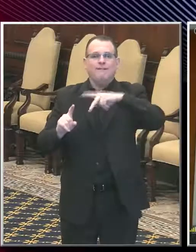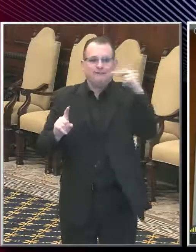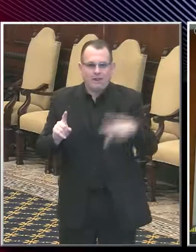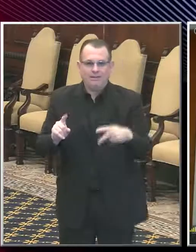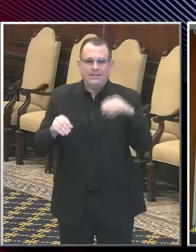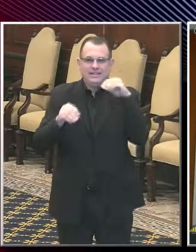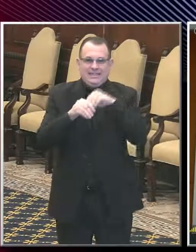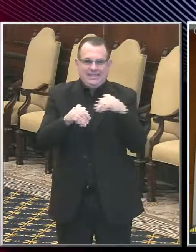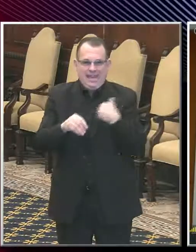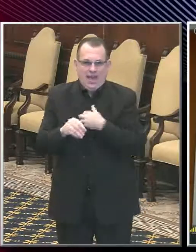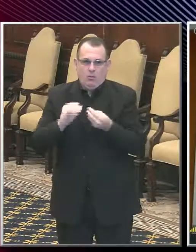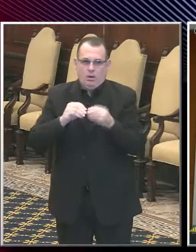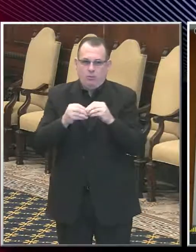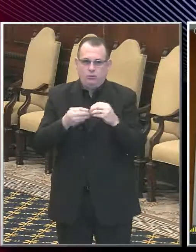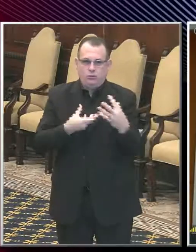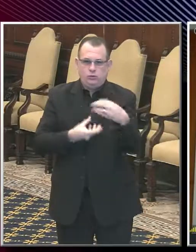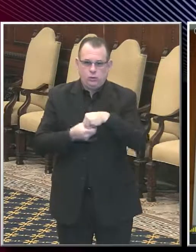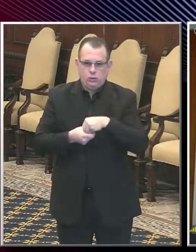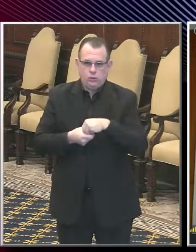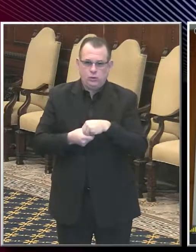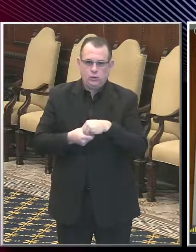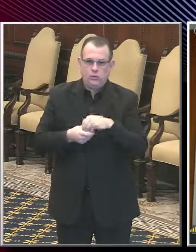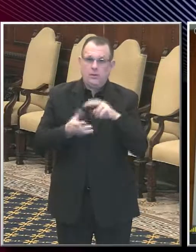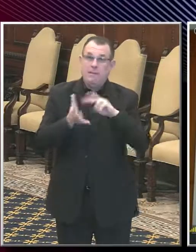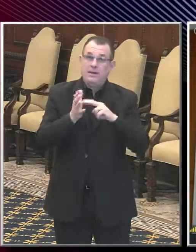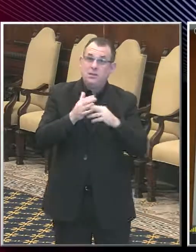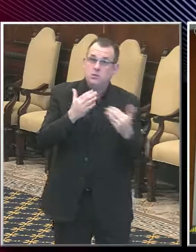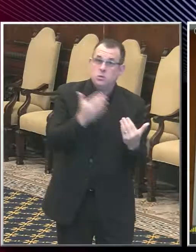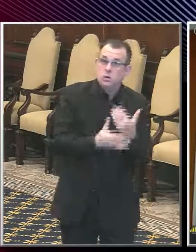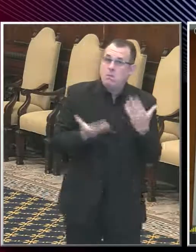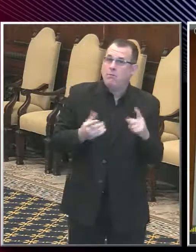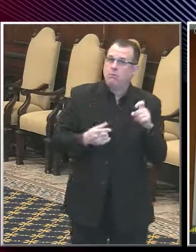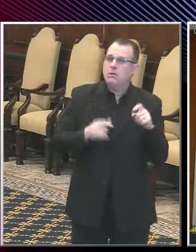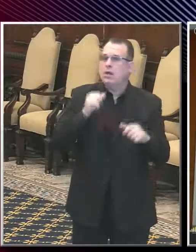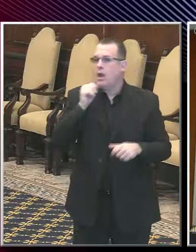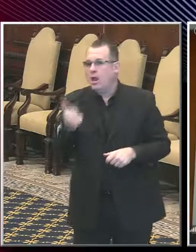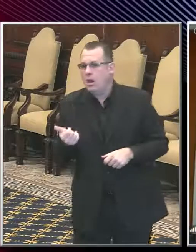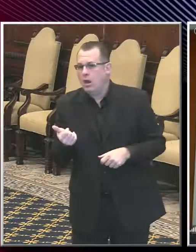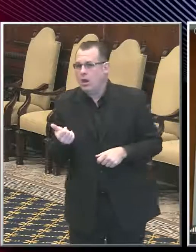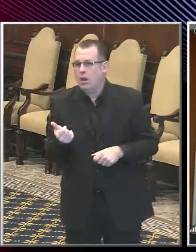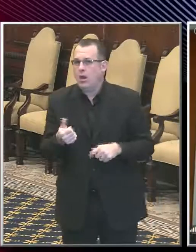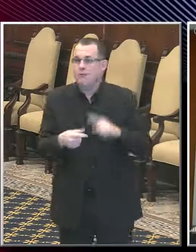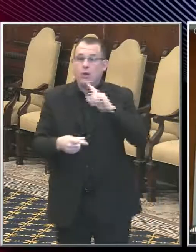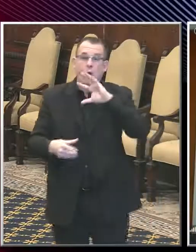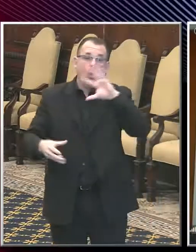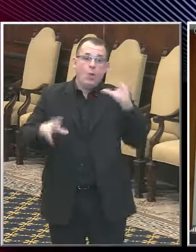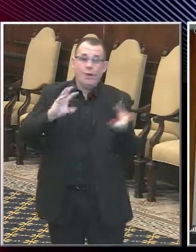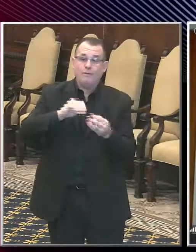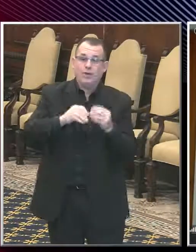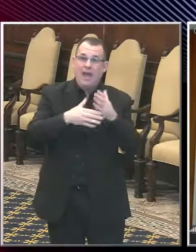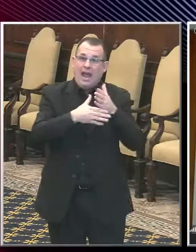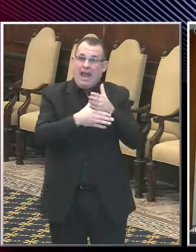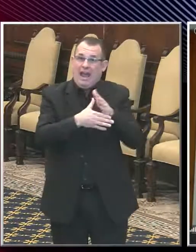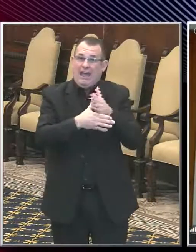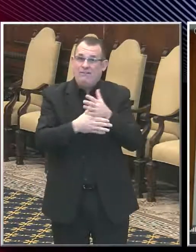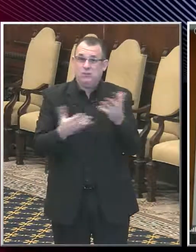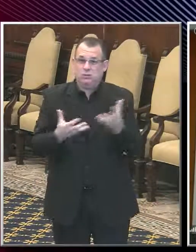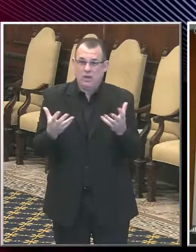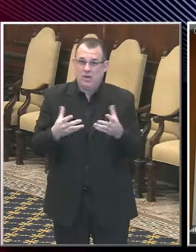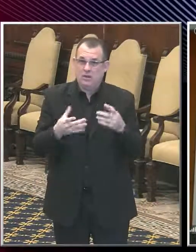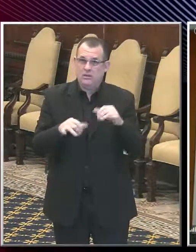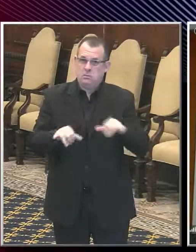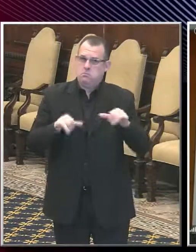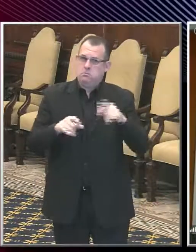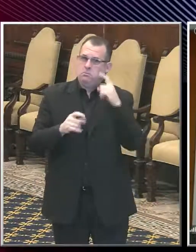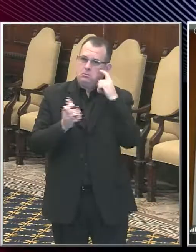not necessarily new cases. Overall, we're seeing about the average of the number of cases we've seen in the last week or so, which means we're about level. If